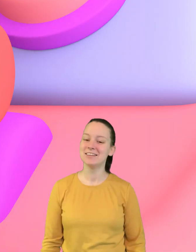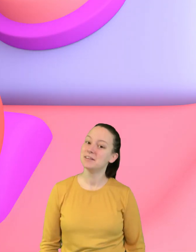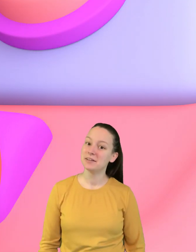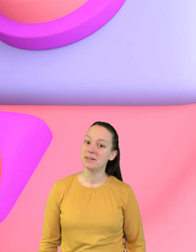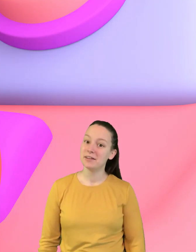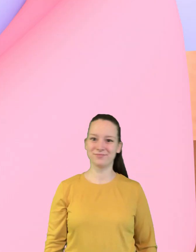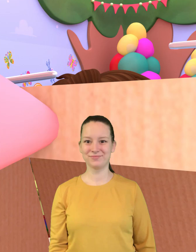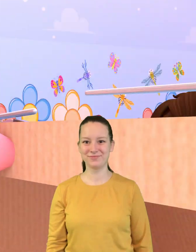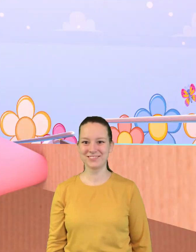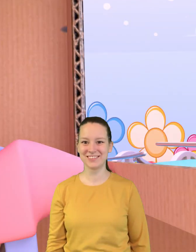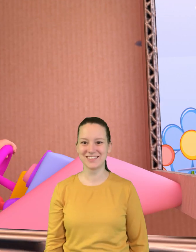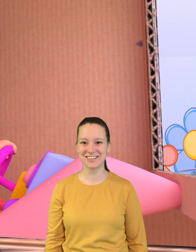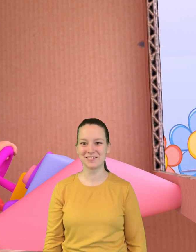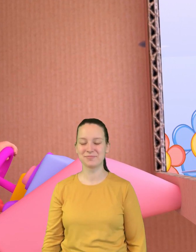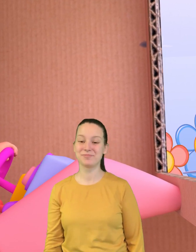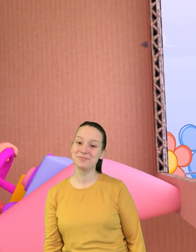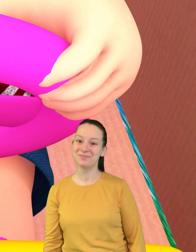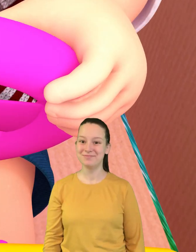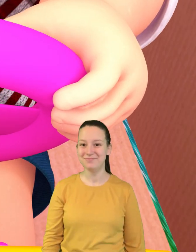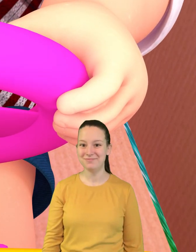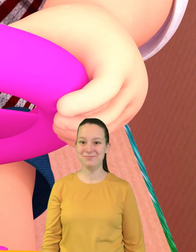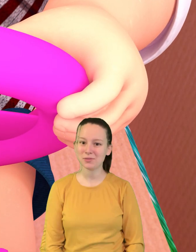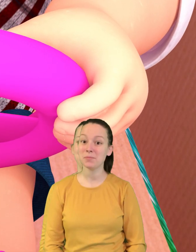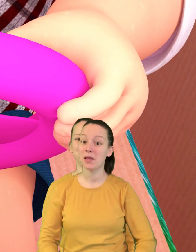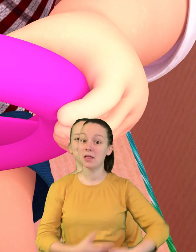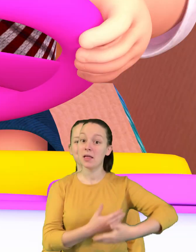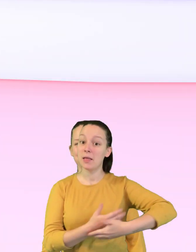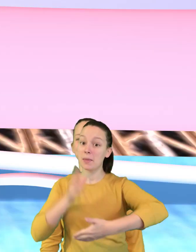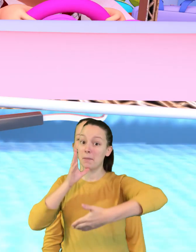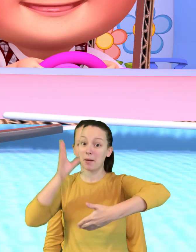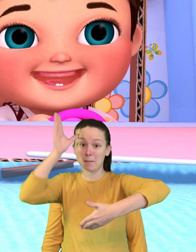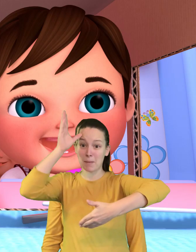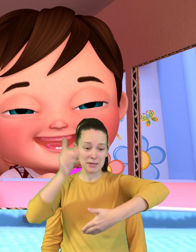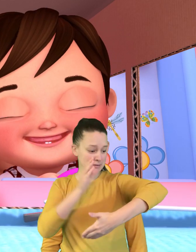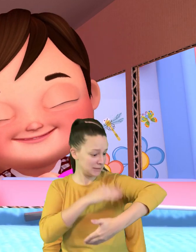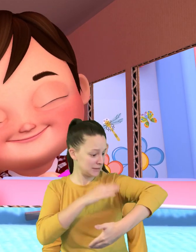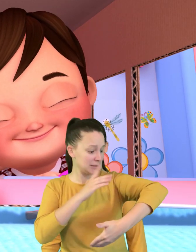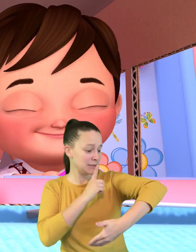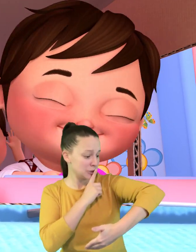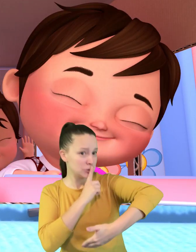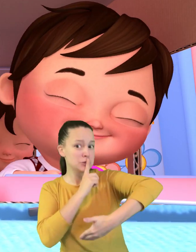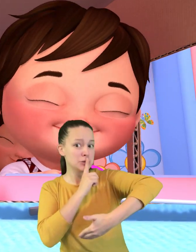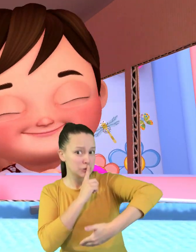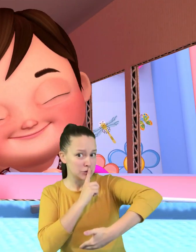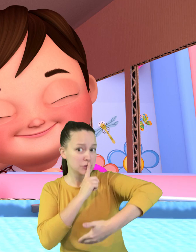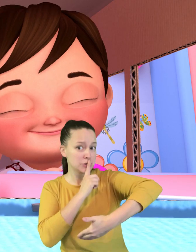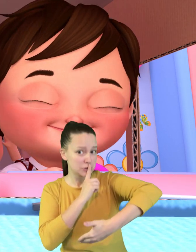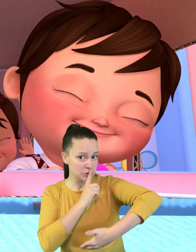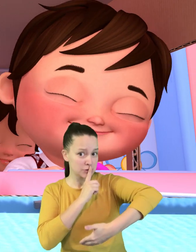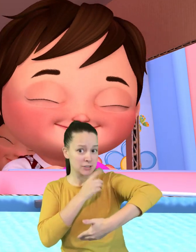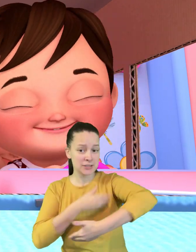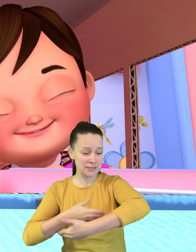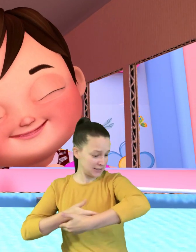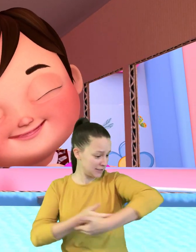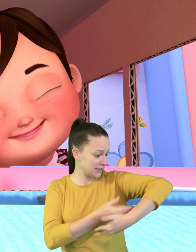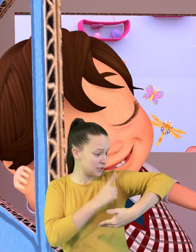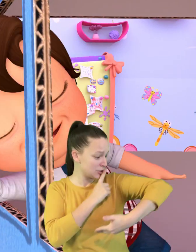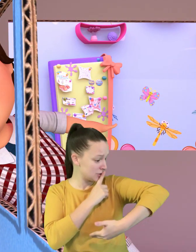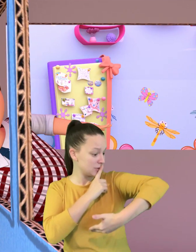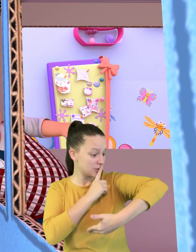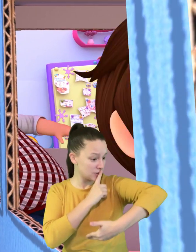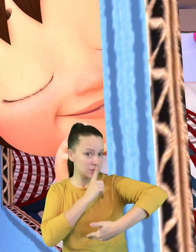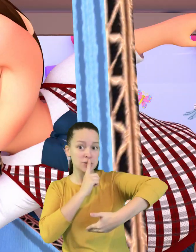thank you the people on the bus go wave wave